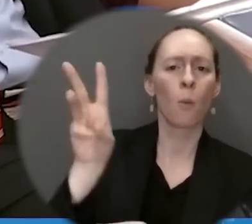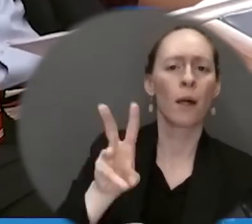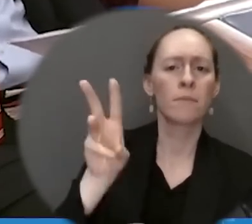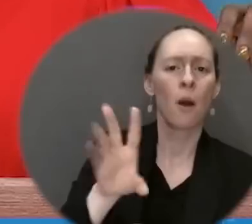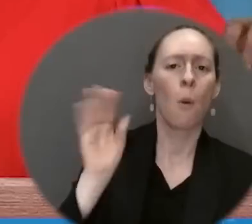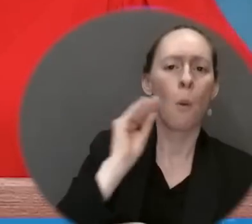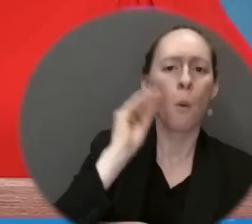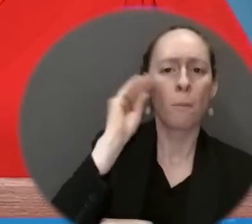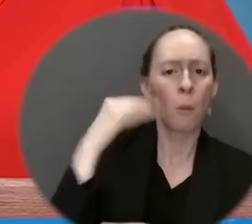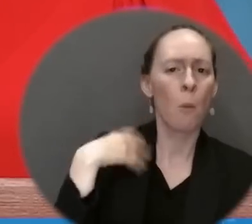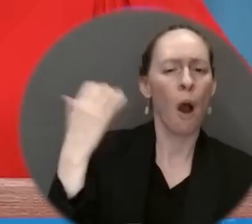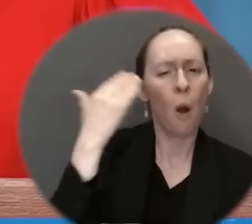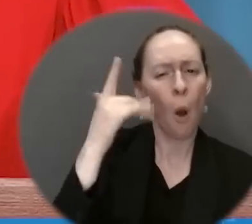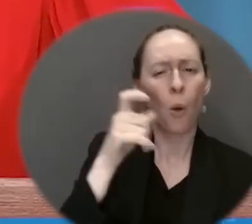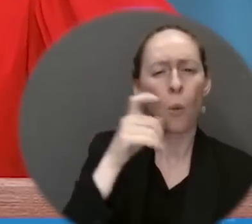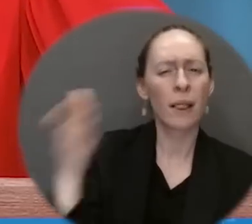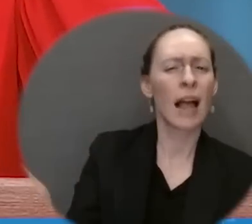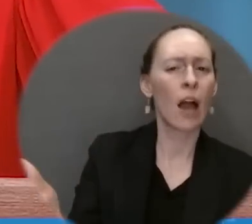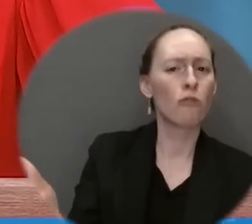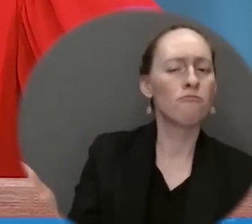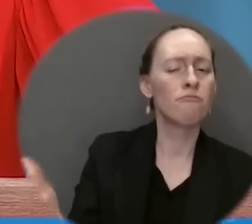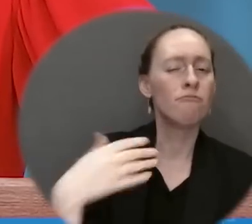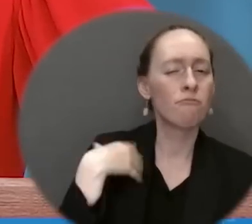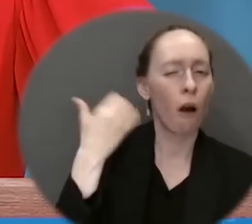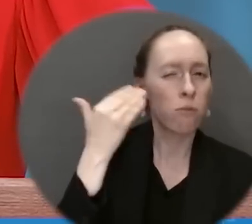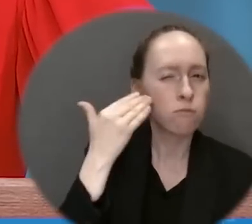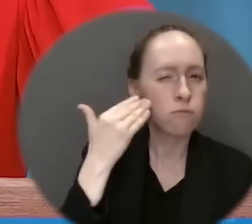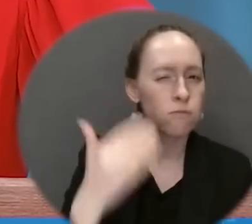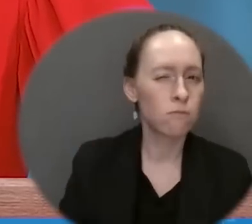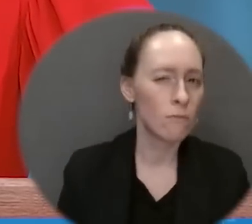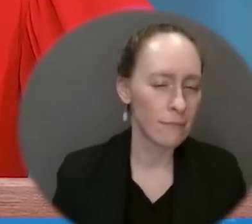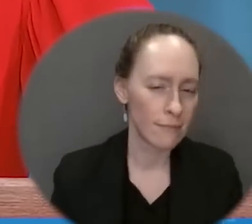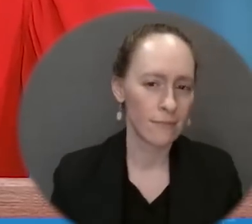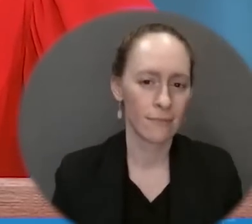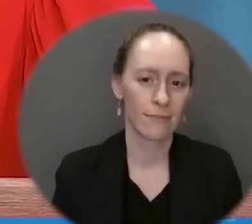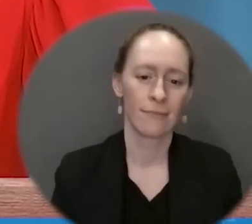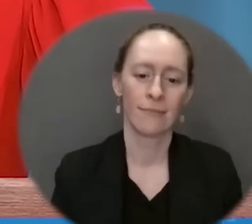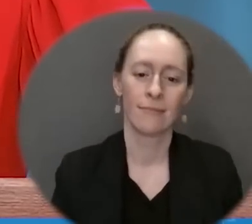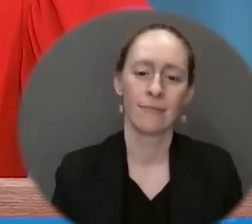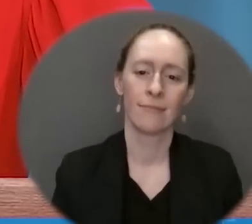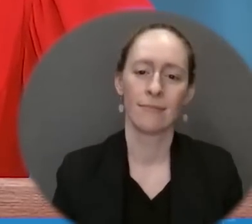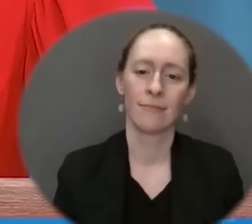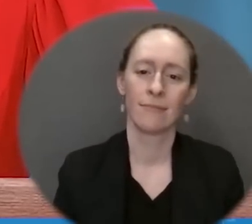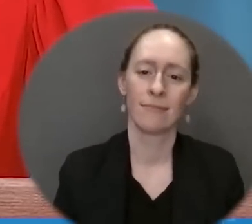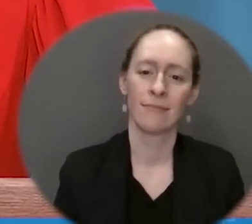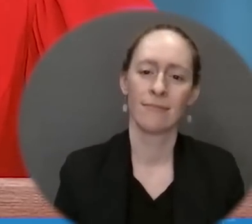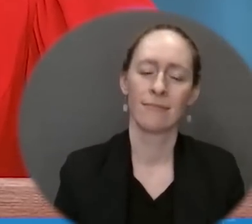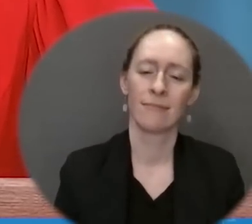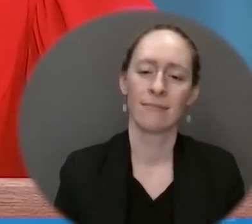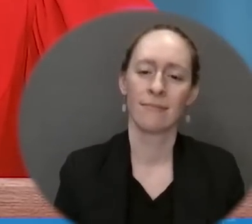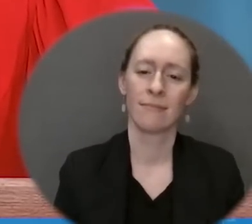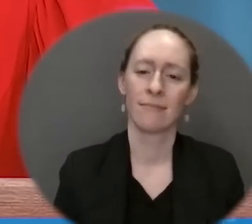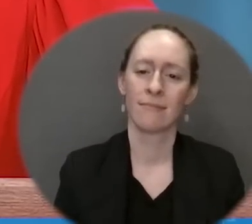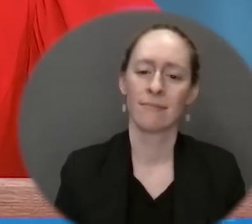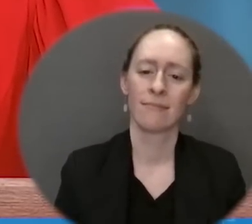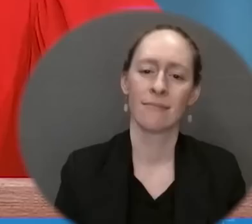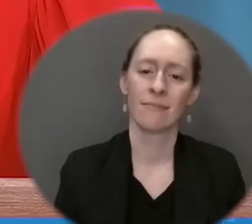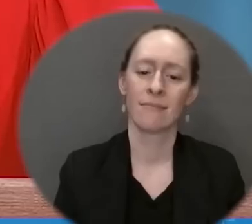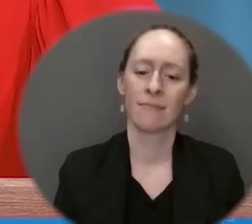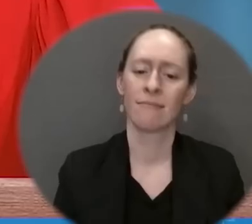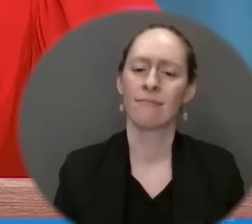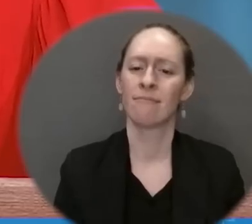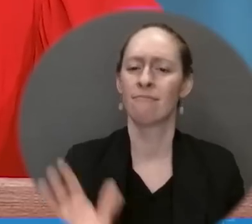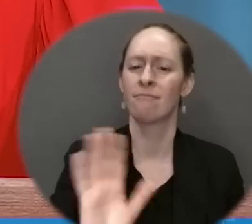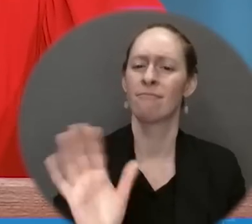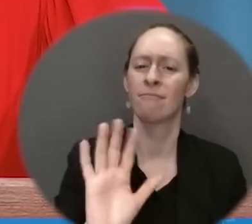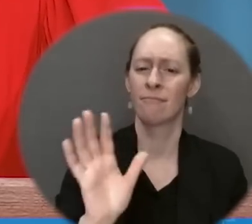know, Peter, you've asked this question, or as your colleagues have asked this question before. Let's not forget what we did here in this White